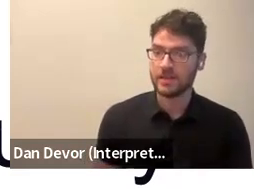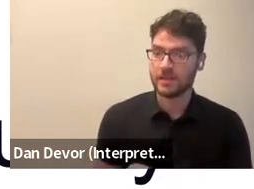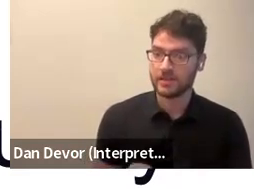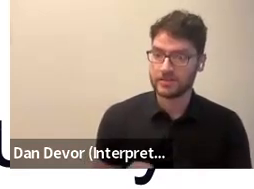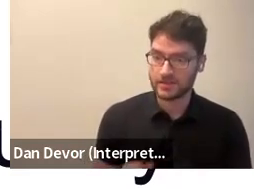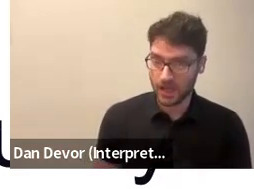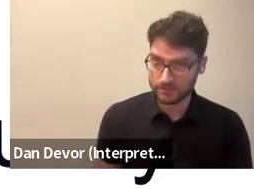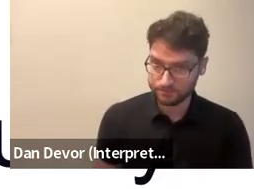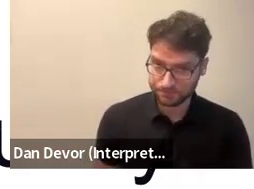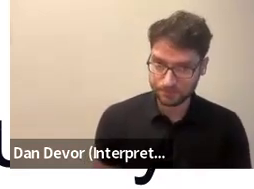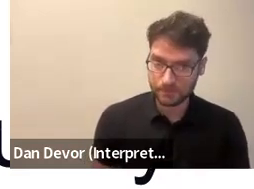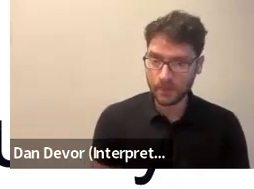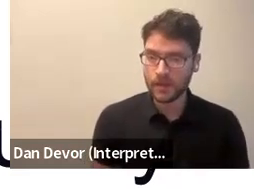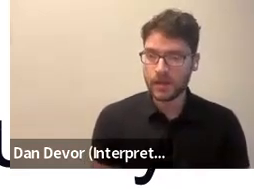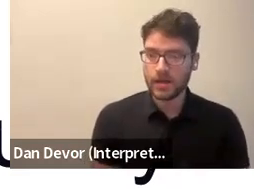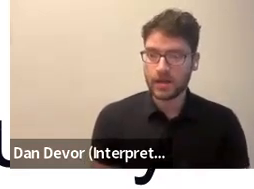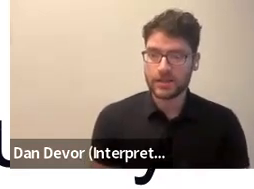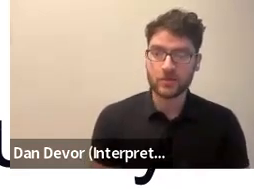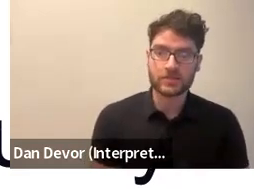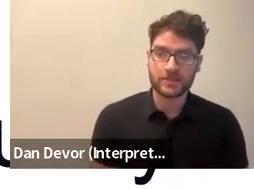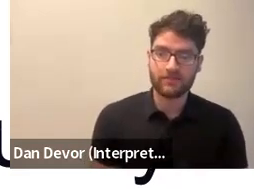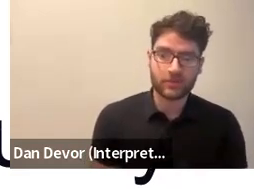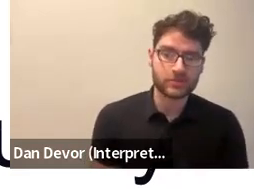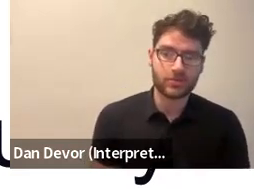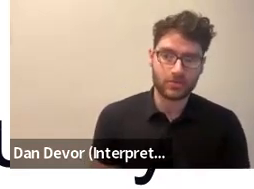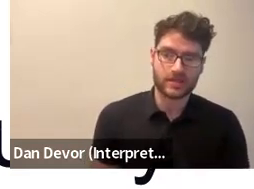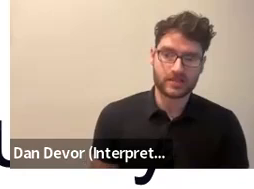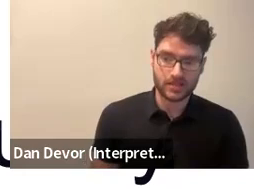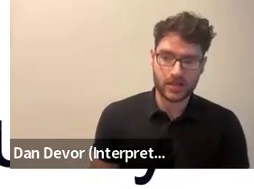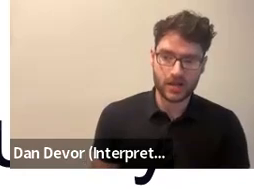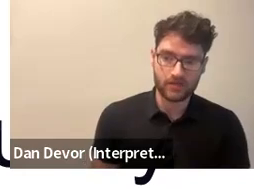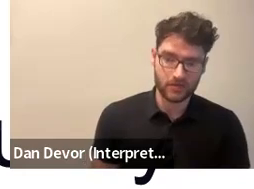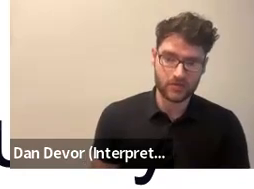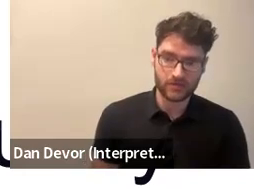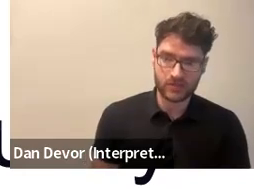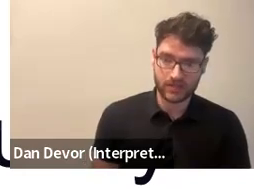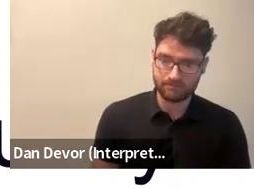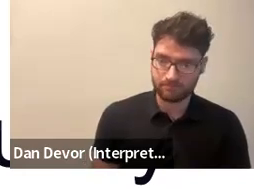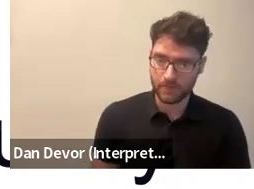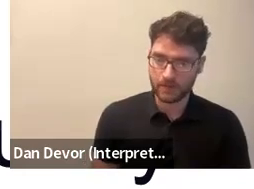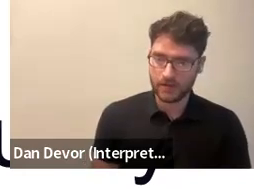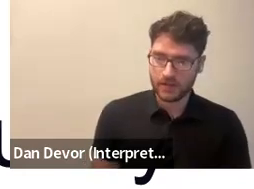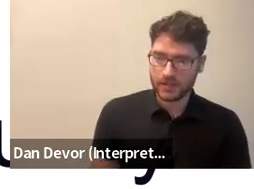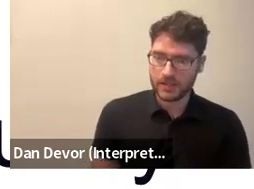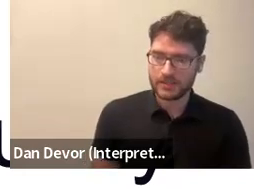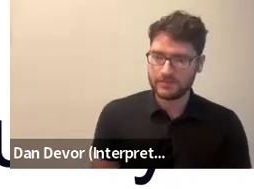Gallaudet's son. He was the first president of the university.